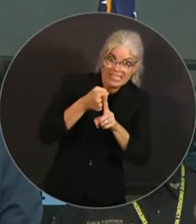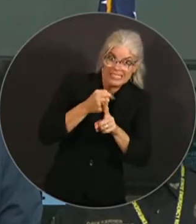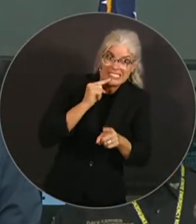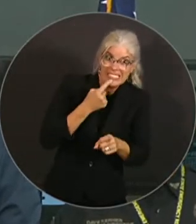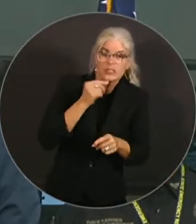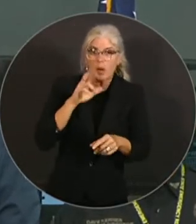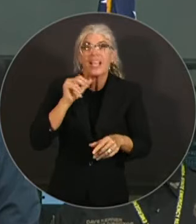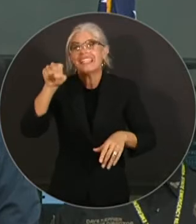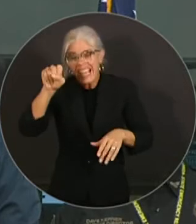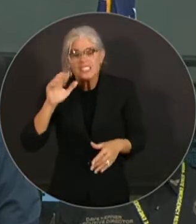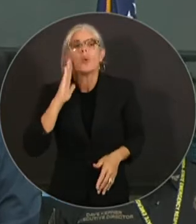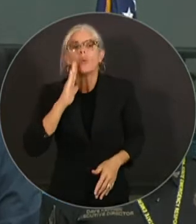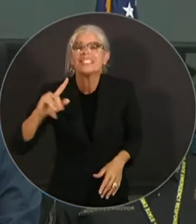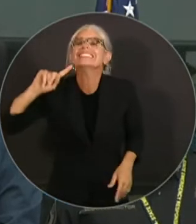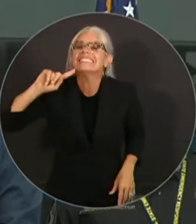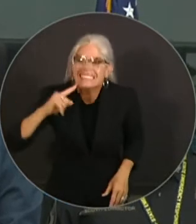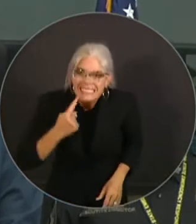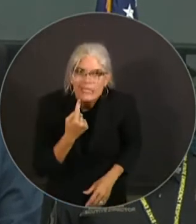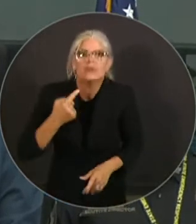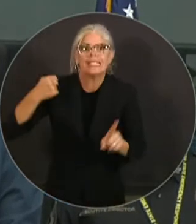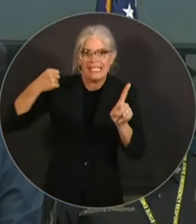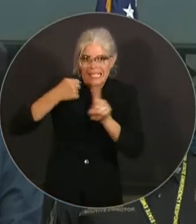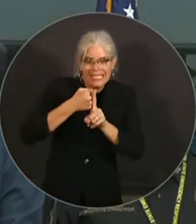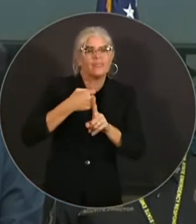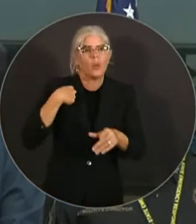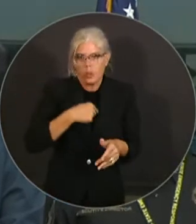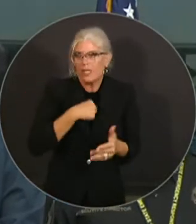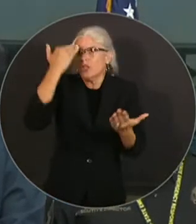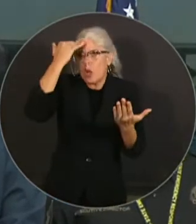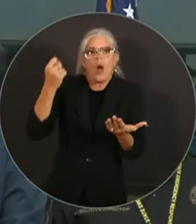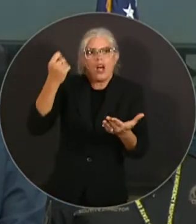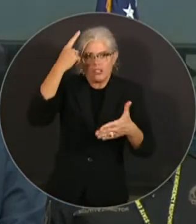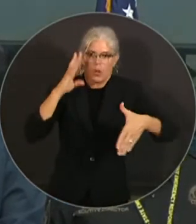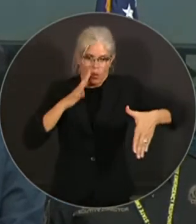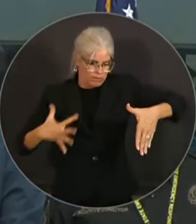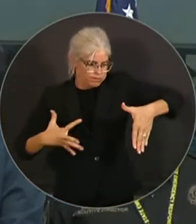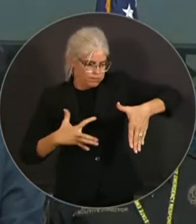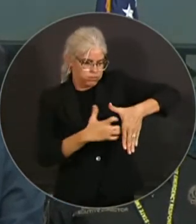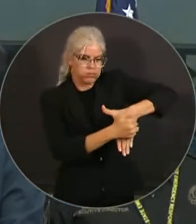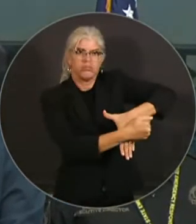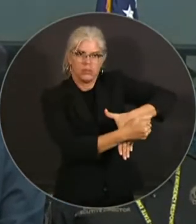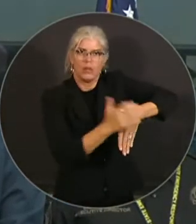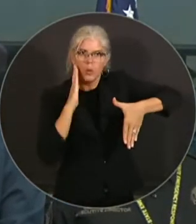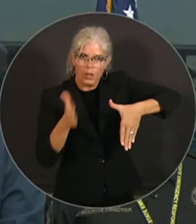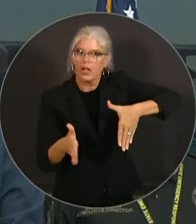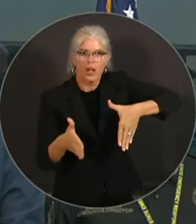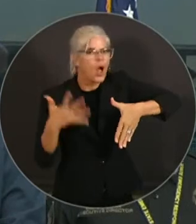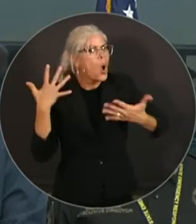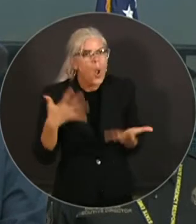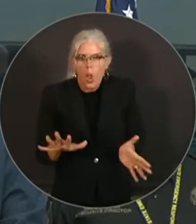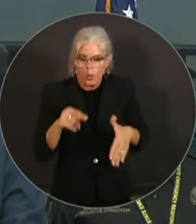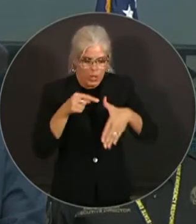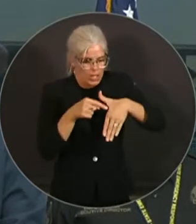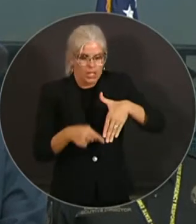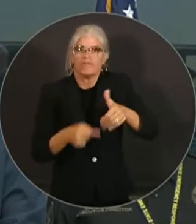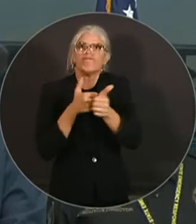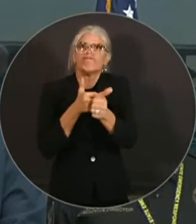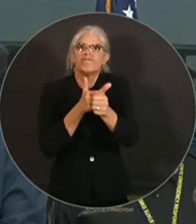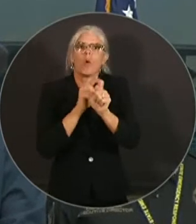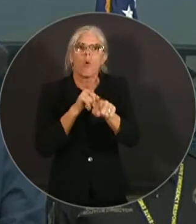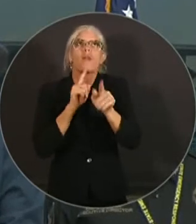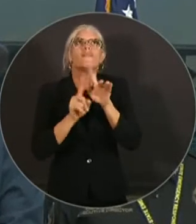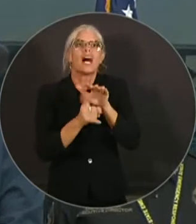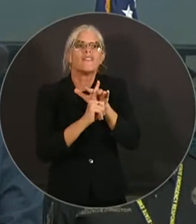for many, many communities throughout the state of Florida. So many Floridians have already heeded the call who are in those evacuation zones to do